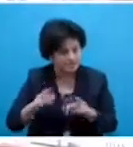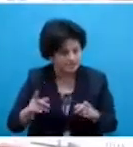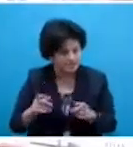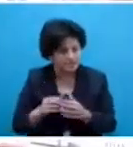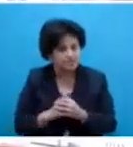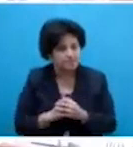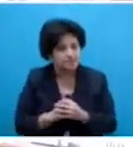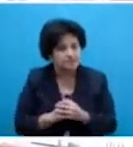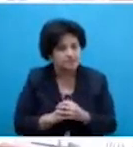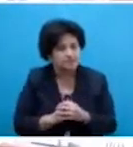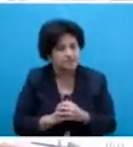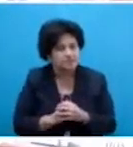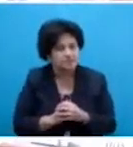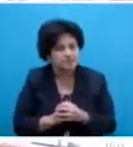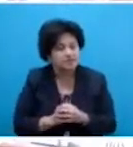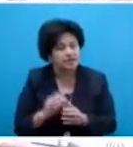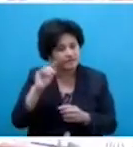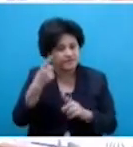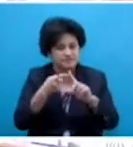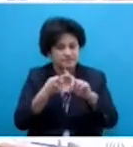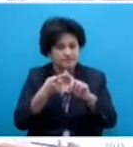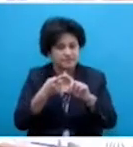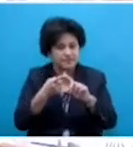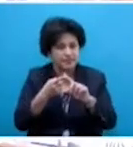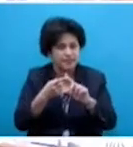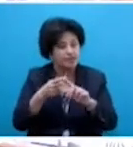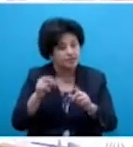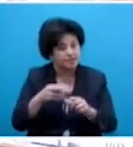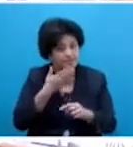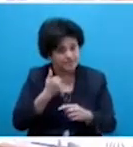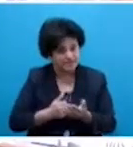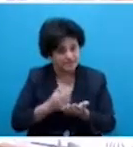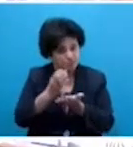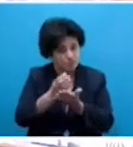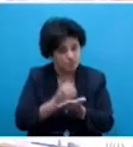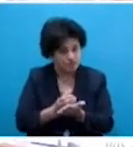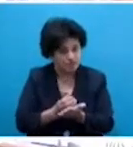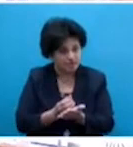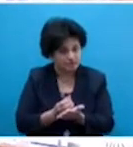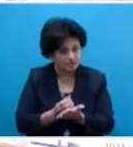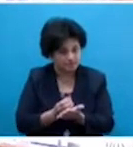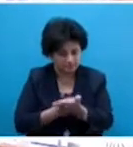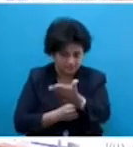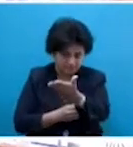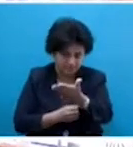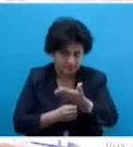I may. First of all, I need to correct the Honourable Member and the members on the other side.